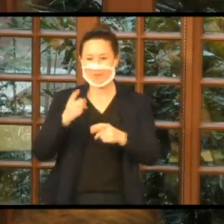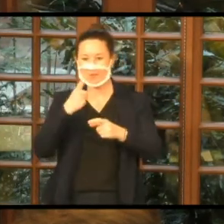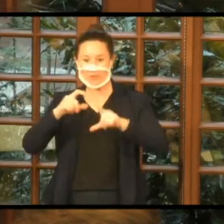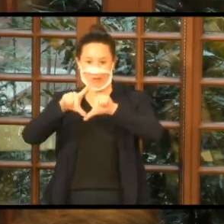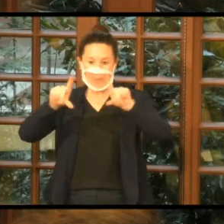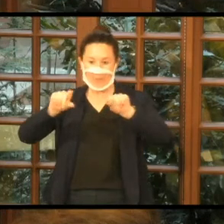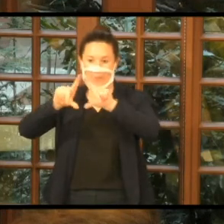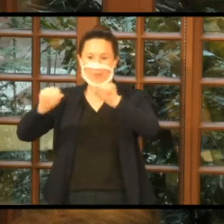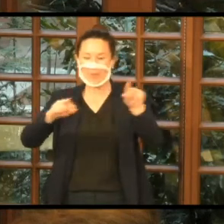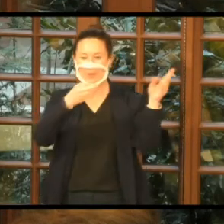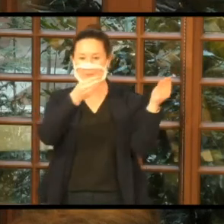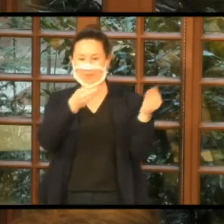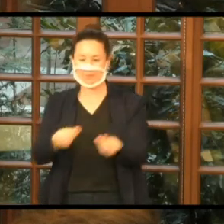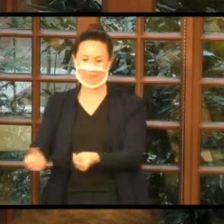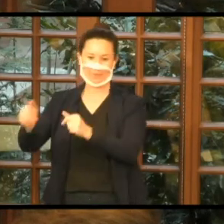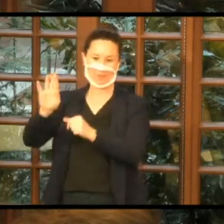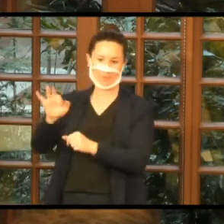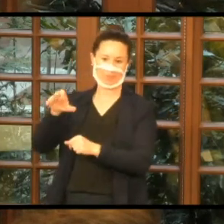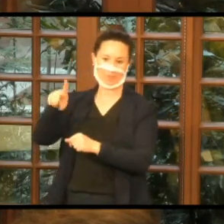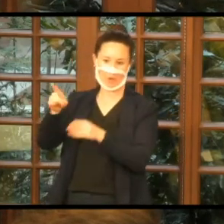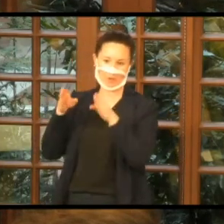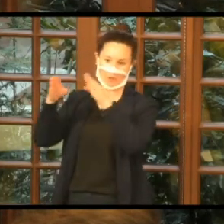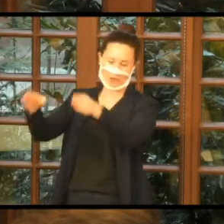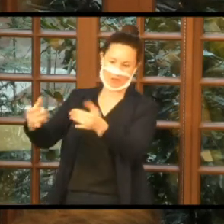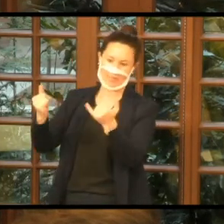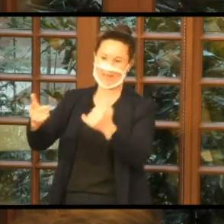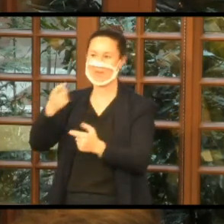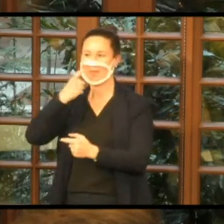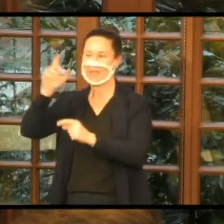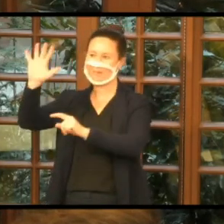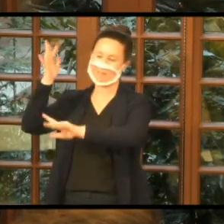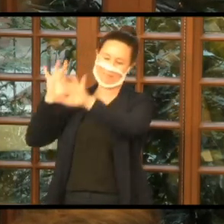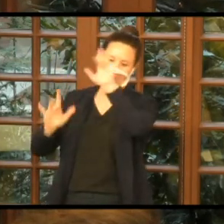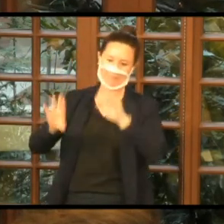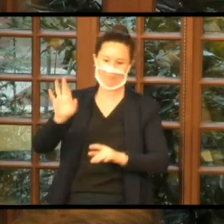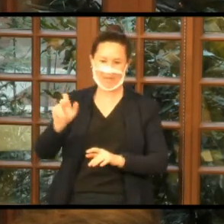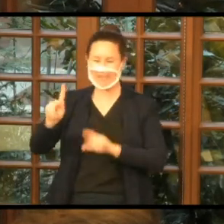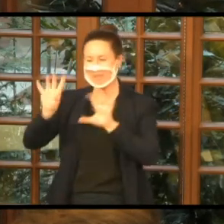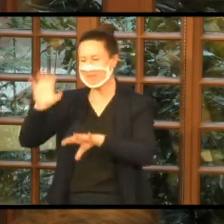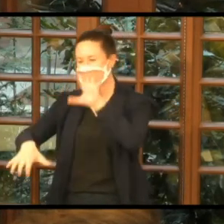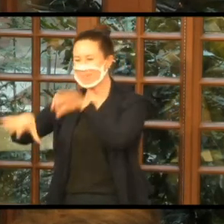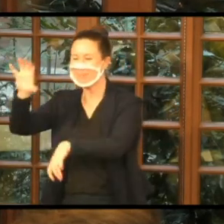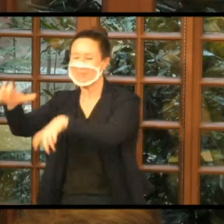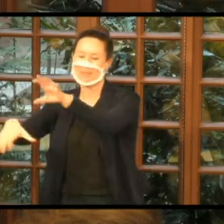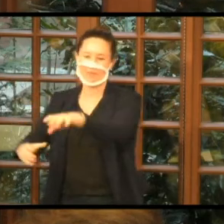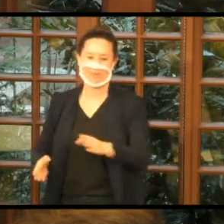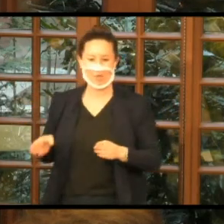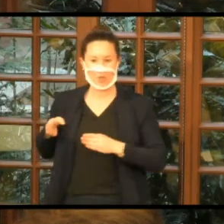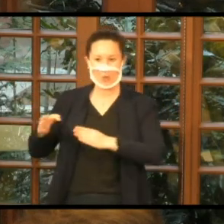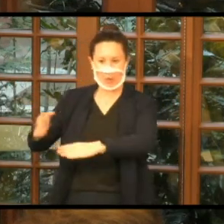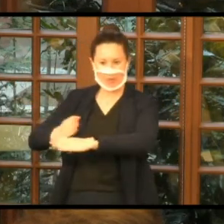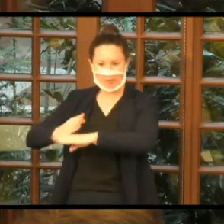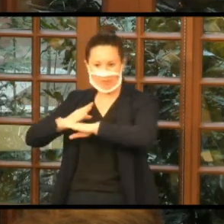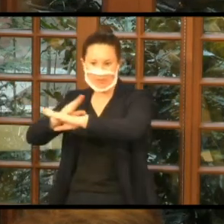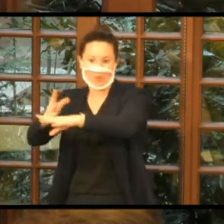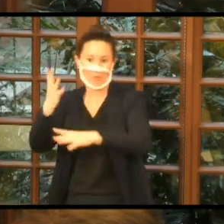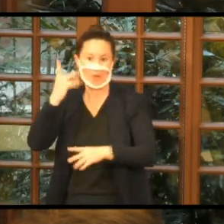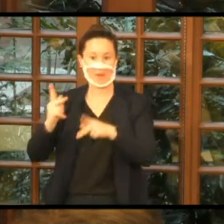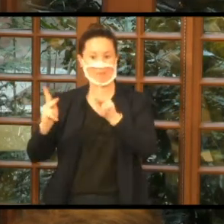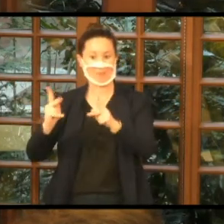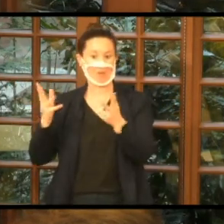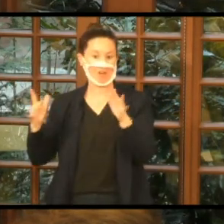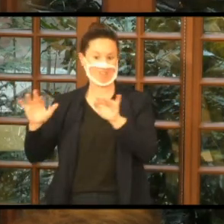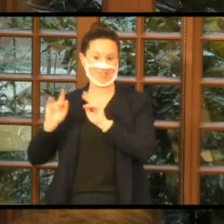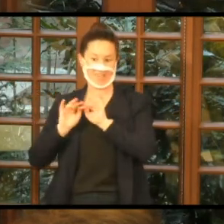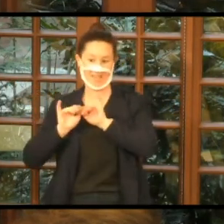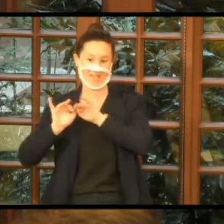Broad Street to glass high-rises and banks with ivory scrollwork. Barricades line the curbs where spectators are already gathering along